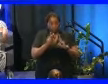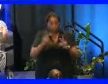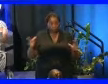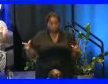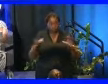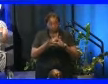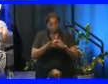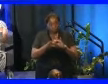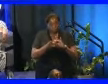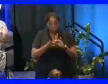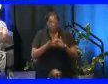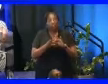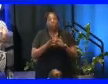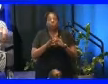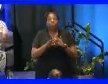in